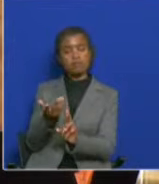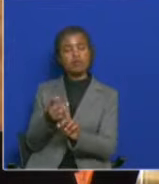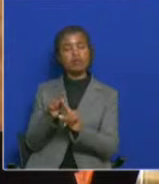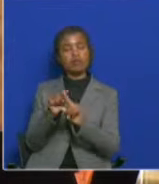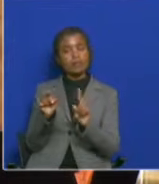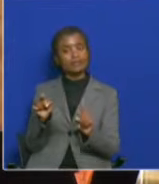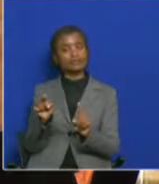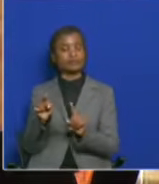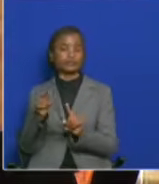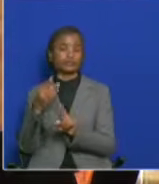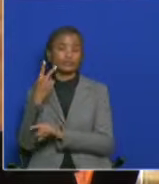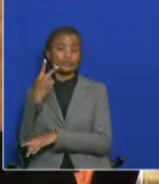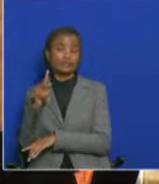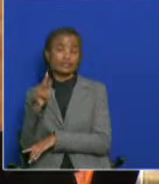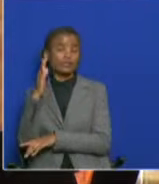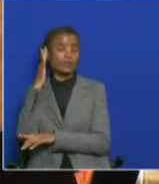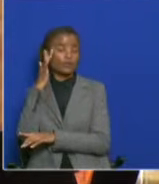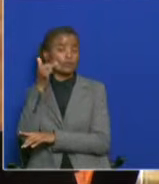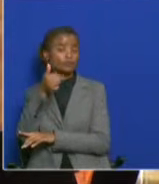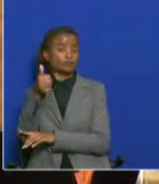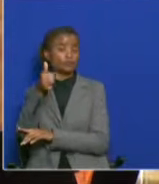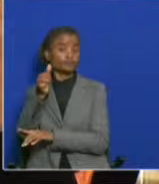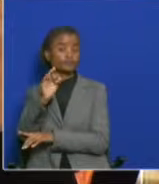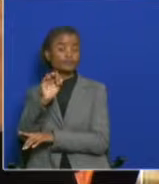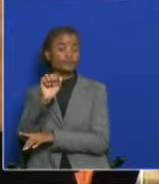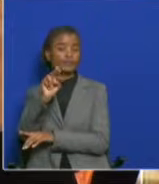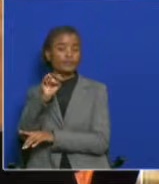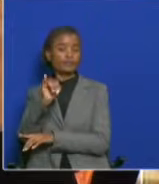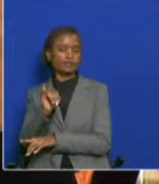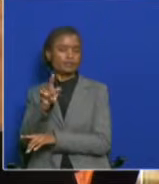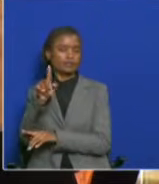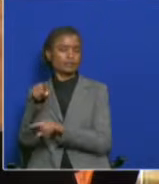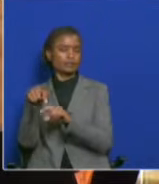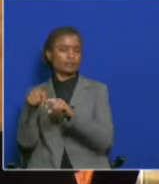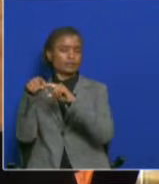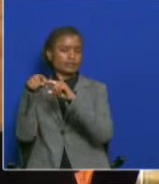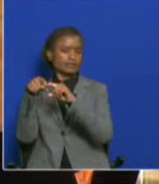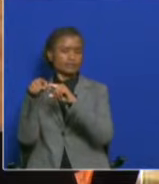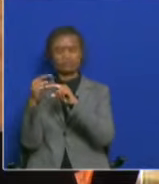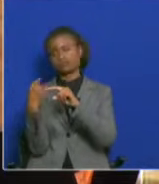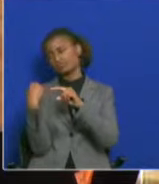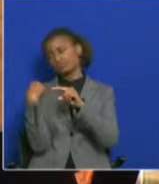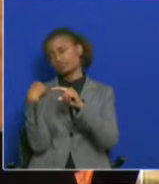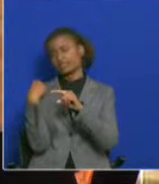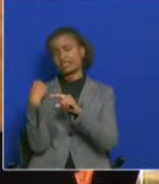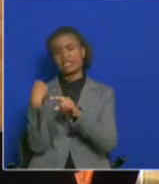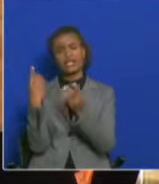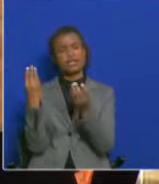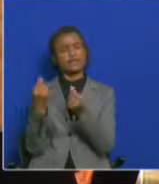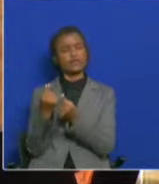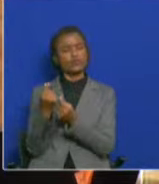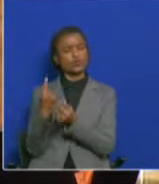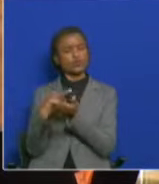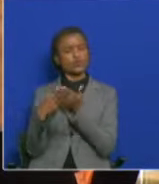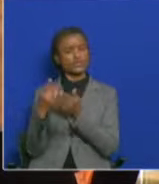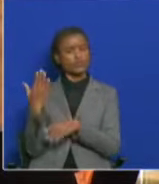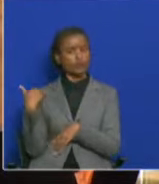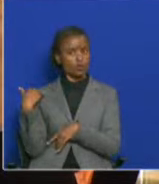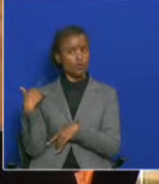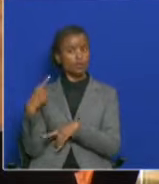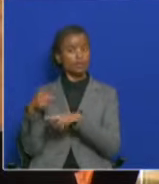Fani was only suspended, I think, recently, a couple of weeks ago, So he remained, and this is